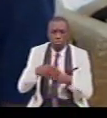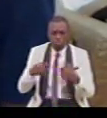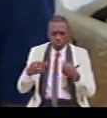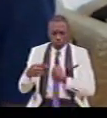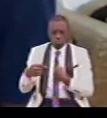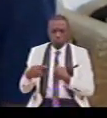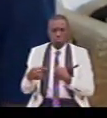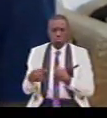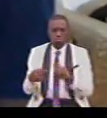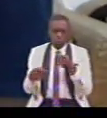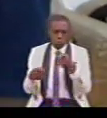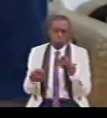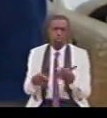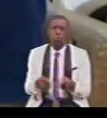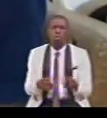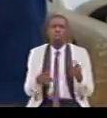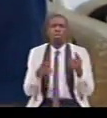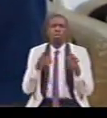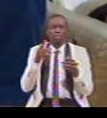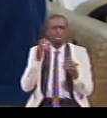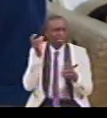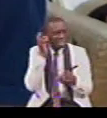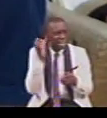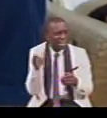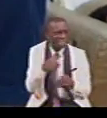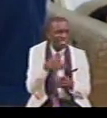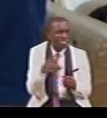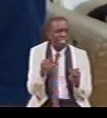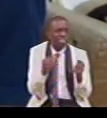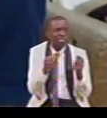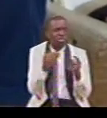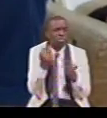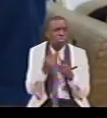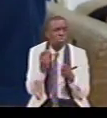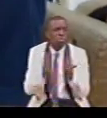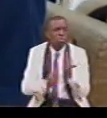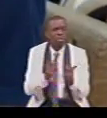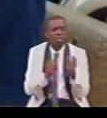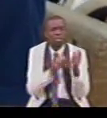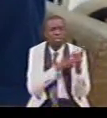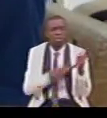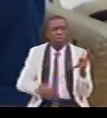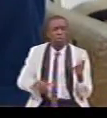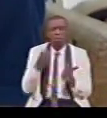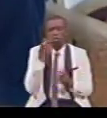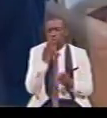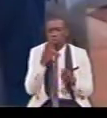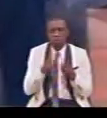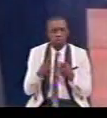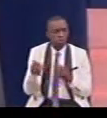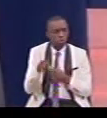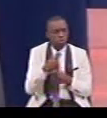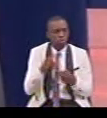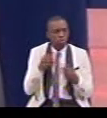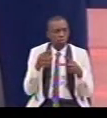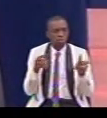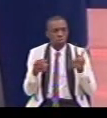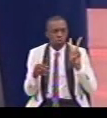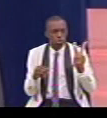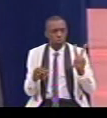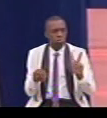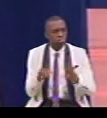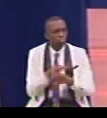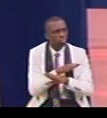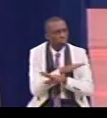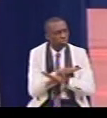which the Lord speaketh unto you look at verse 2 that says the Lord learn not the way